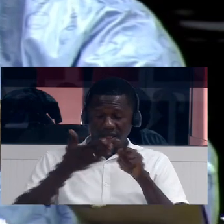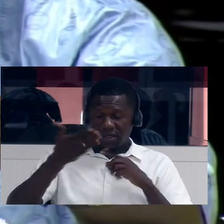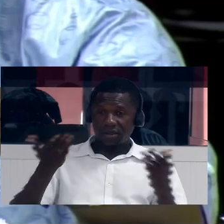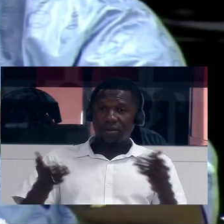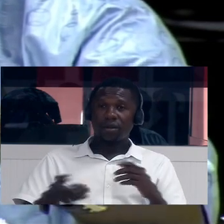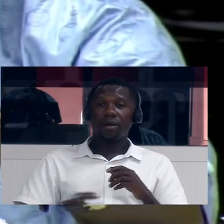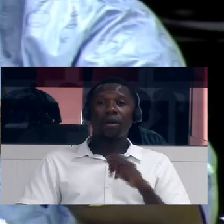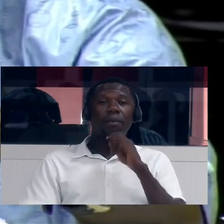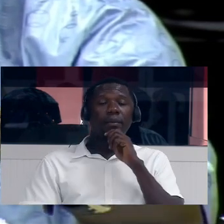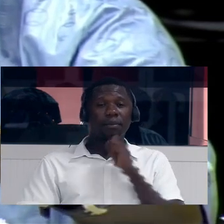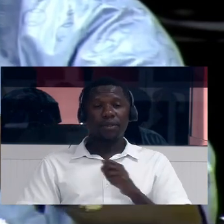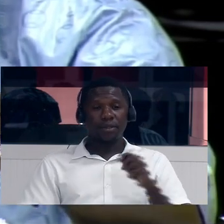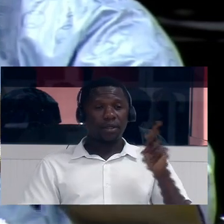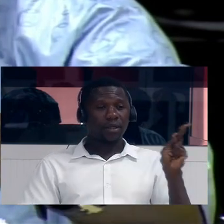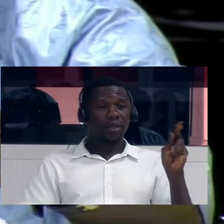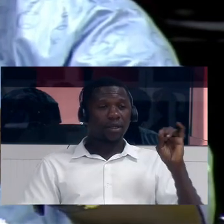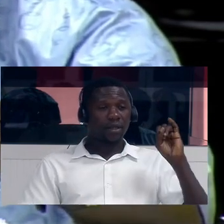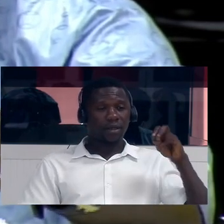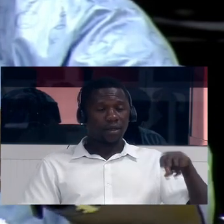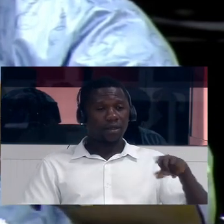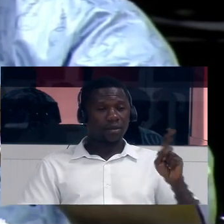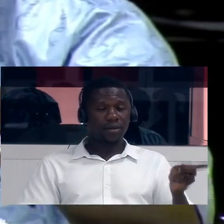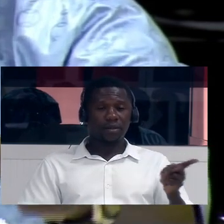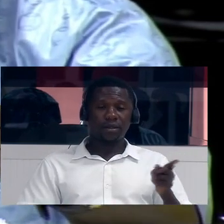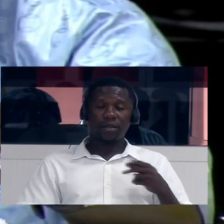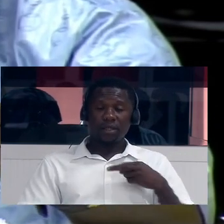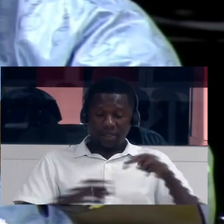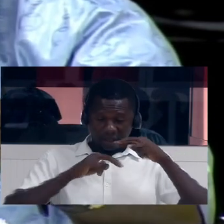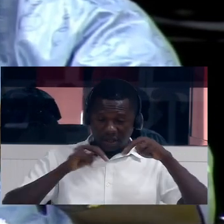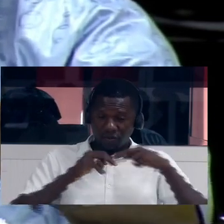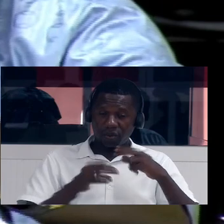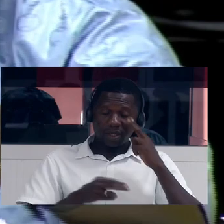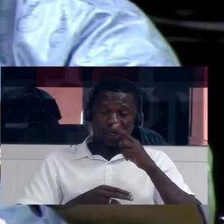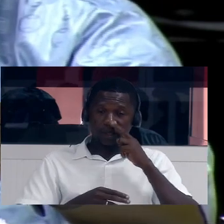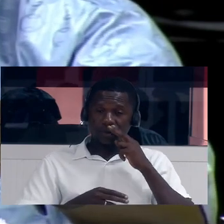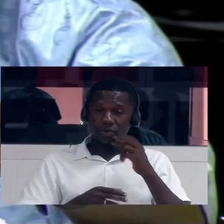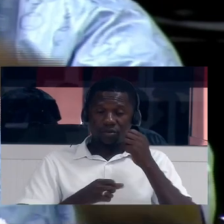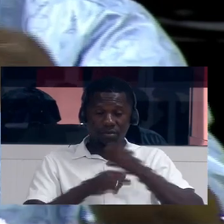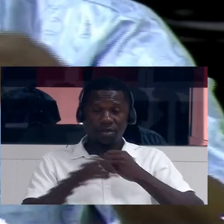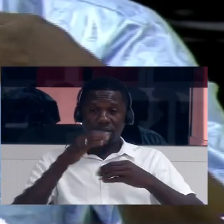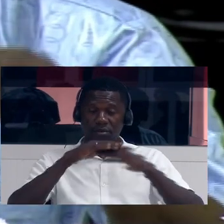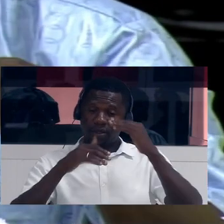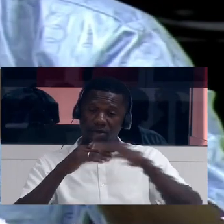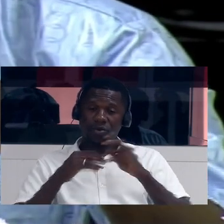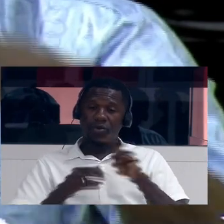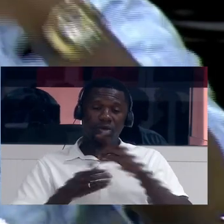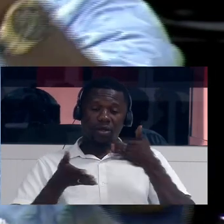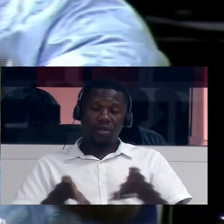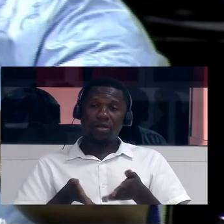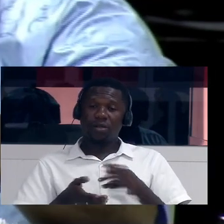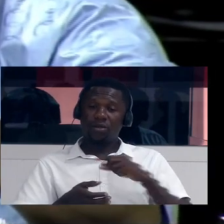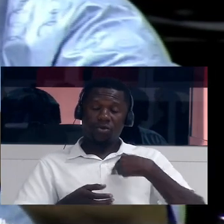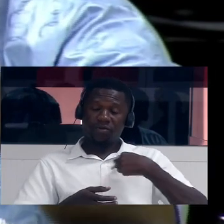Mr. Rex... Mr. King, the record that we are trying to build was not here. Okay. It is not for me to